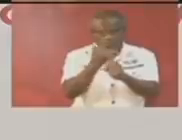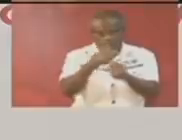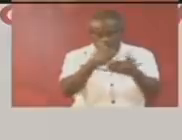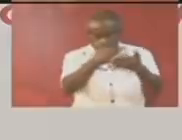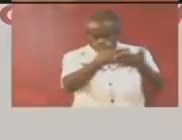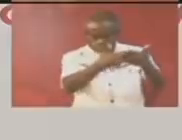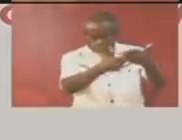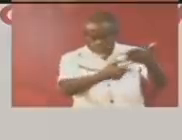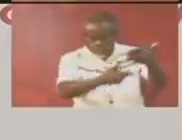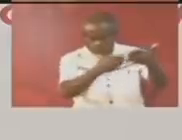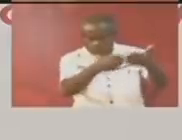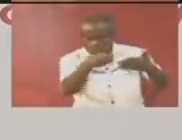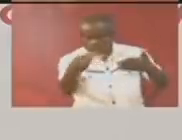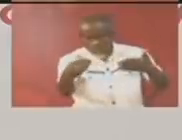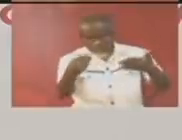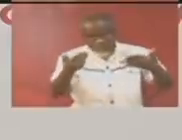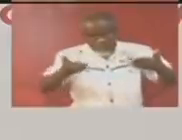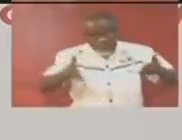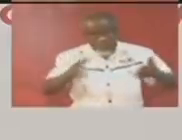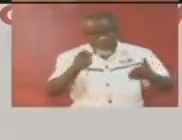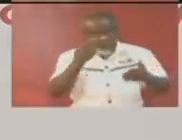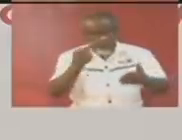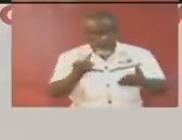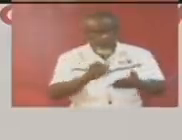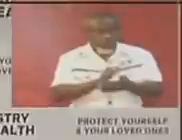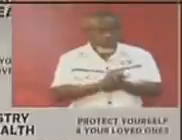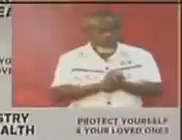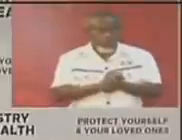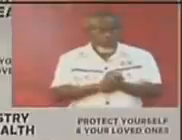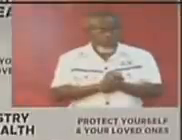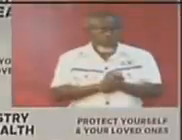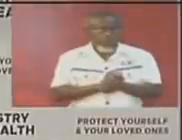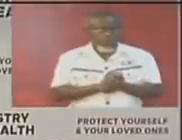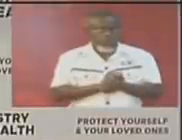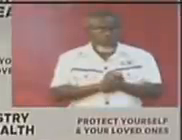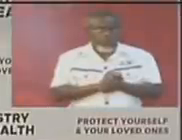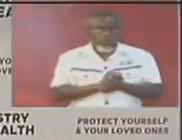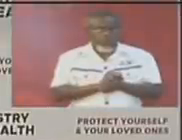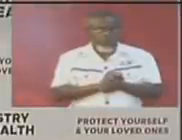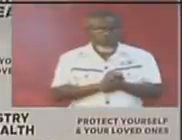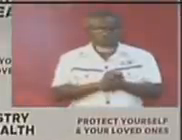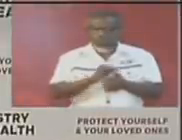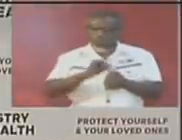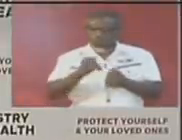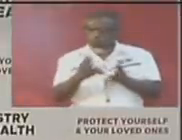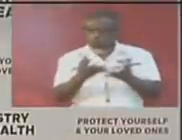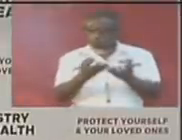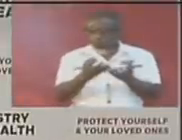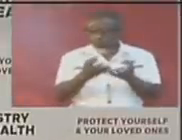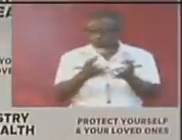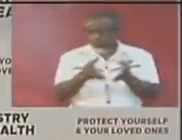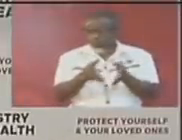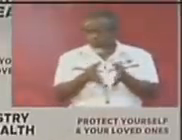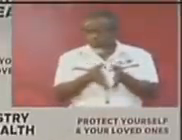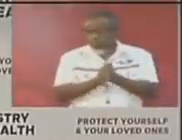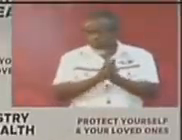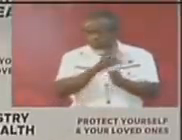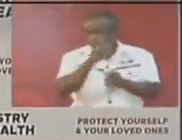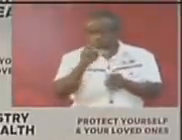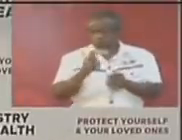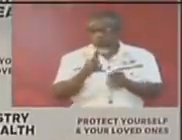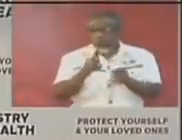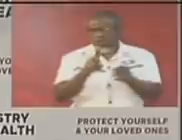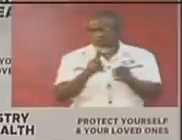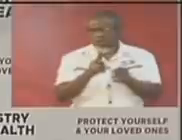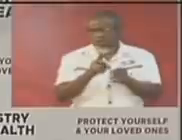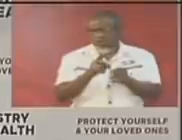timely fashion. Okay, thank you, CMO. I just wanted to raise, CMO, there's a question following up on one of the questions we